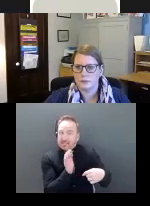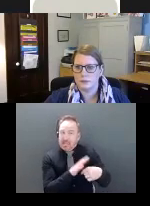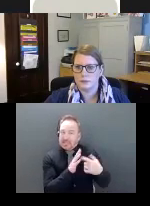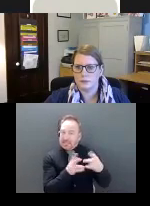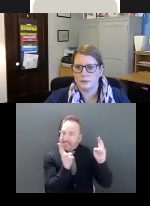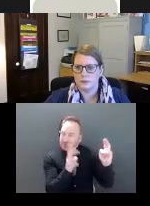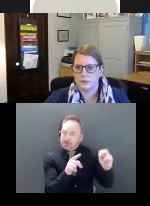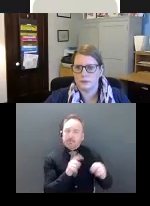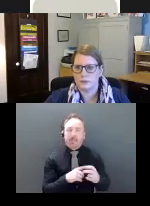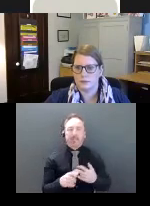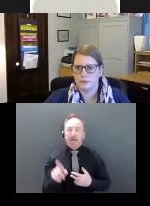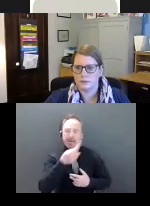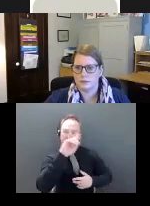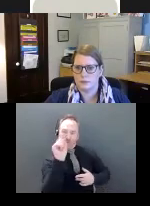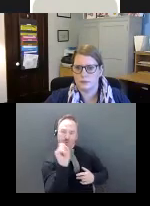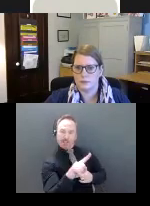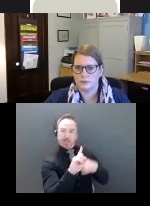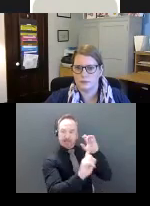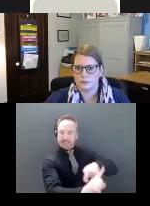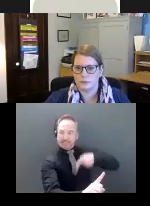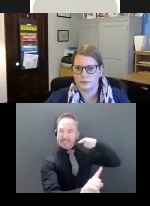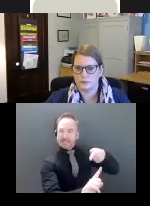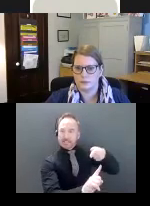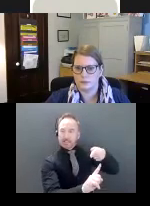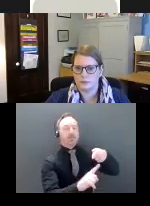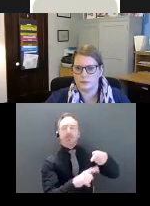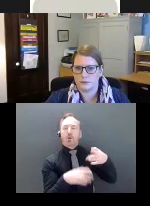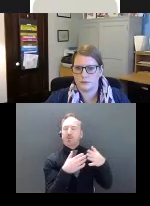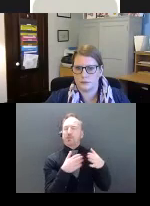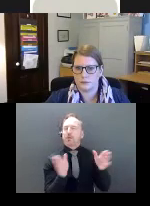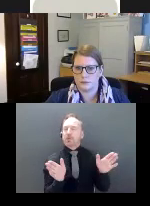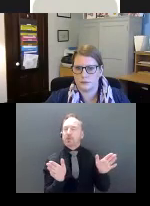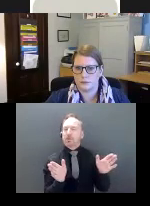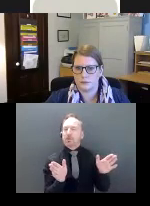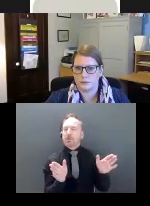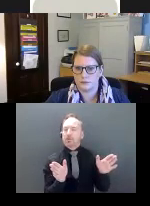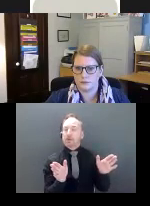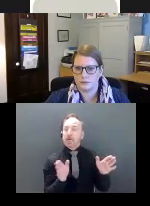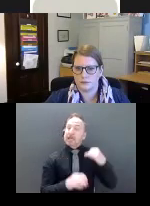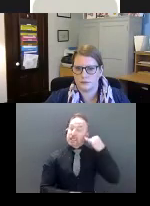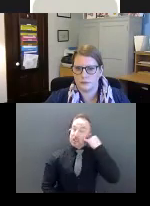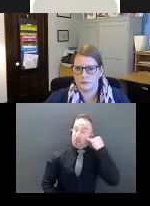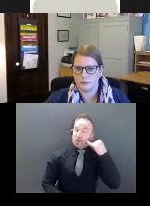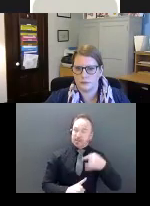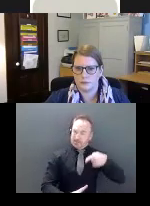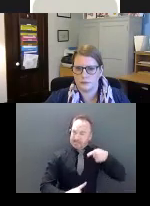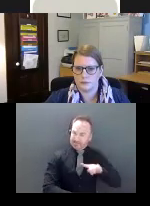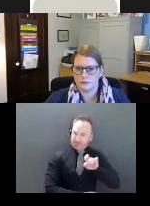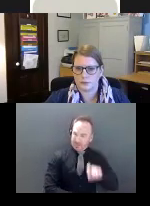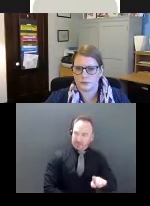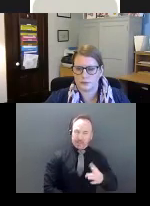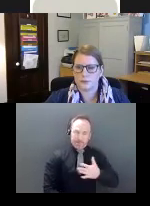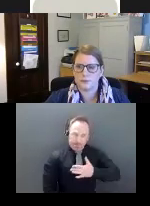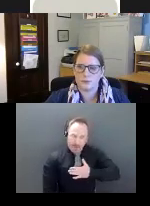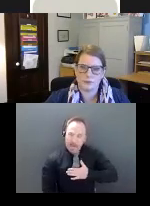in a generality kind of way. If you have specific questions about your own circumstances that we invite you to